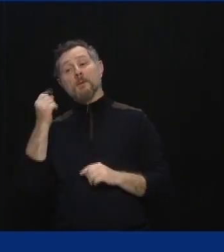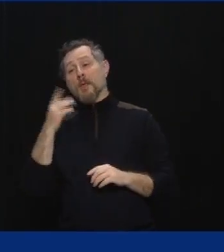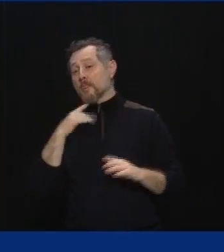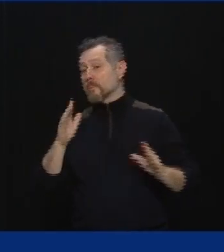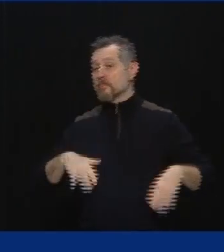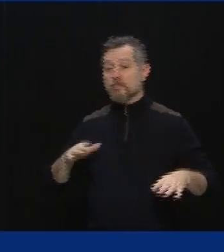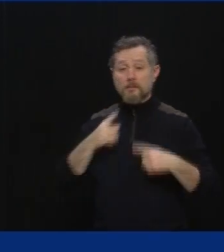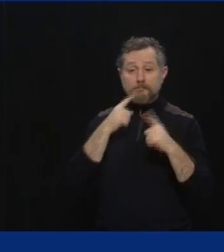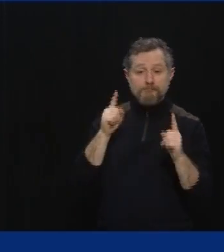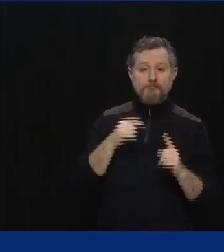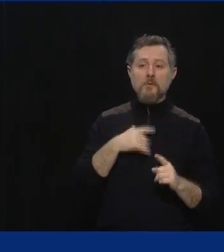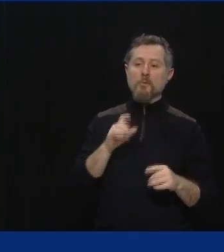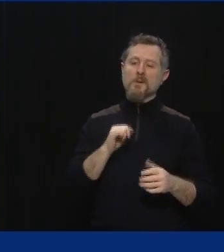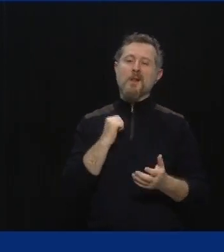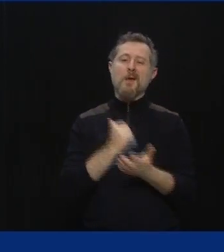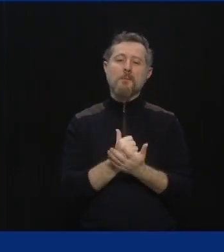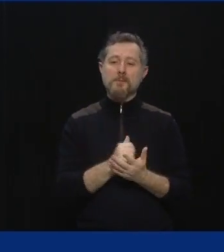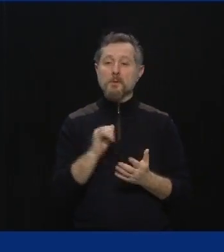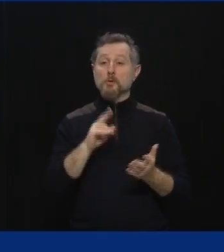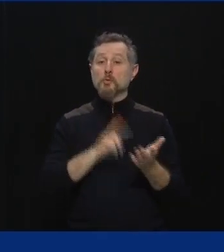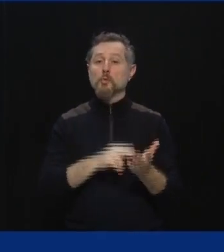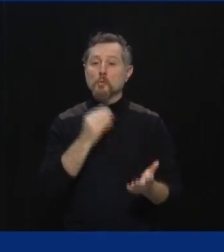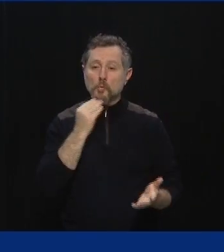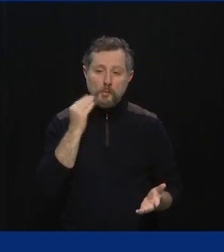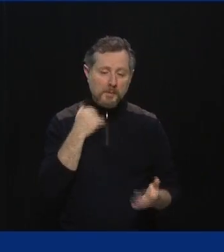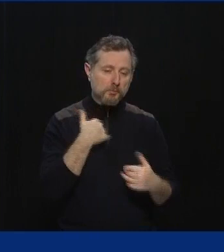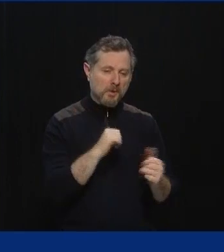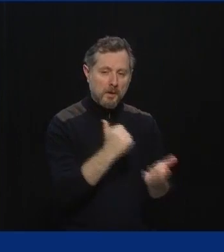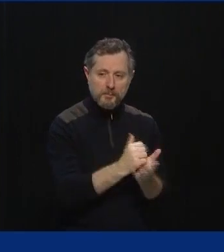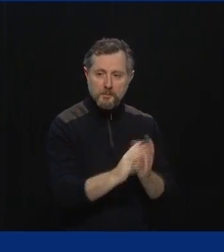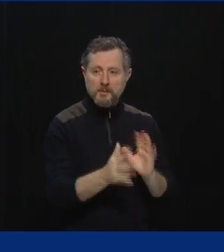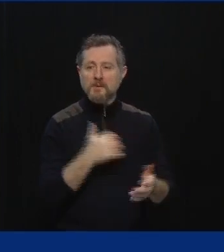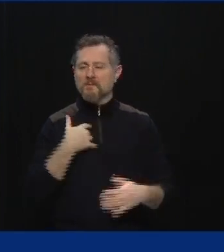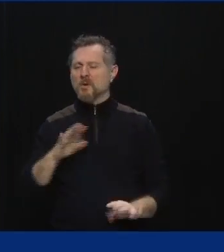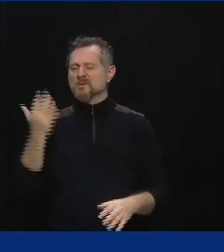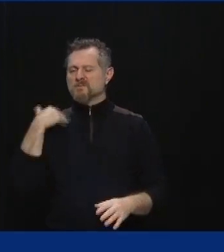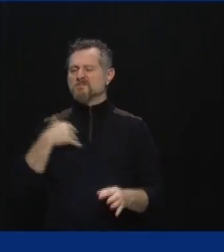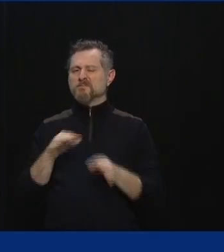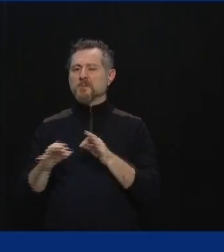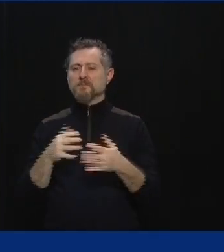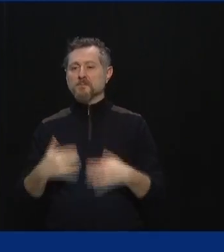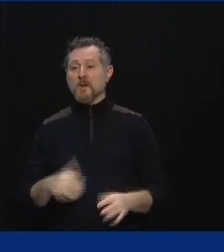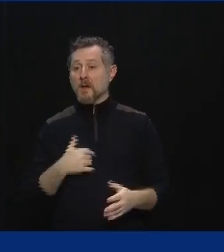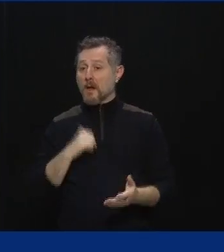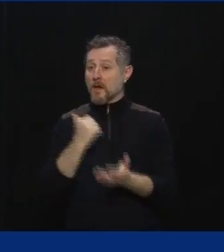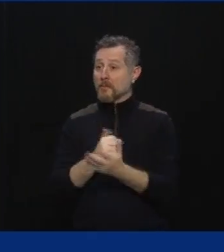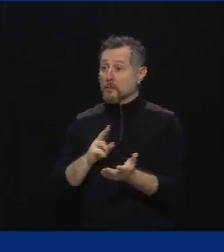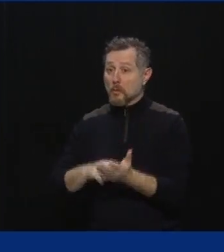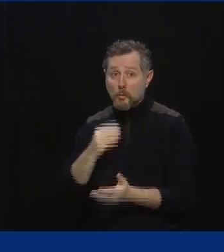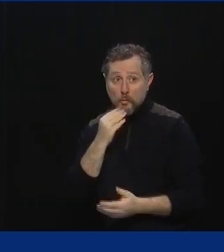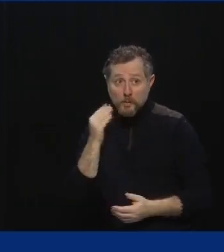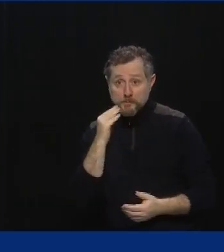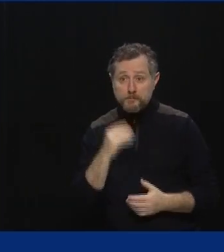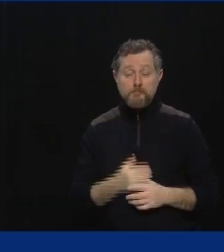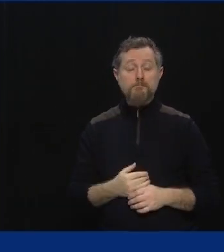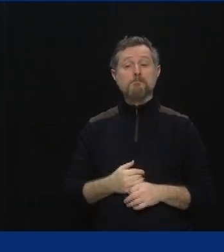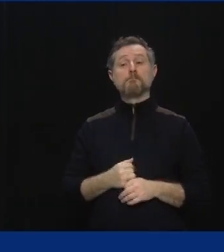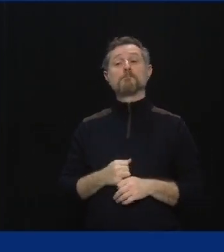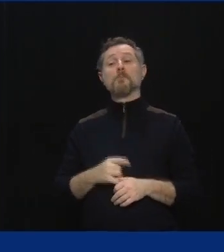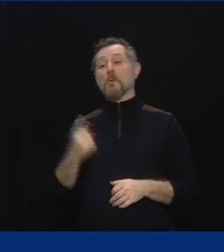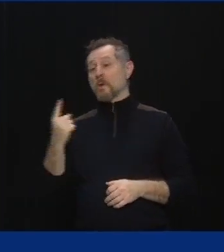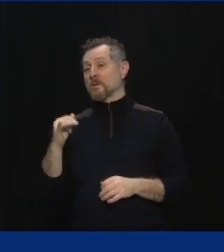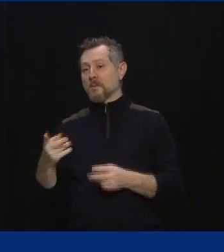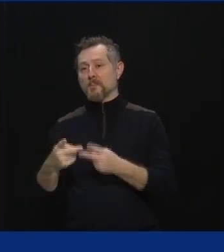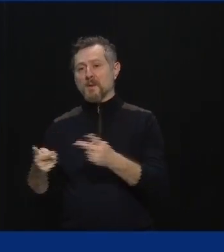we've taken some of the pressure off the nursing homes. And as I've explained before, why do we go to nursing homes? Because one institution had